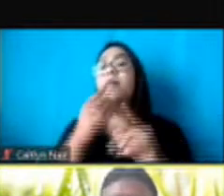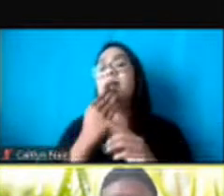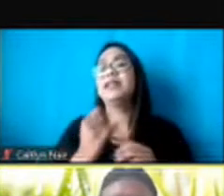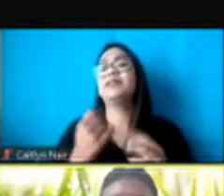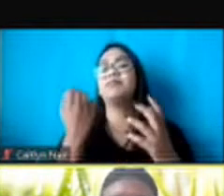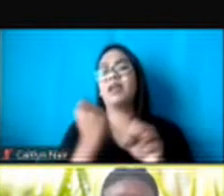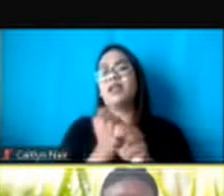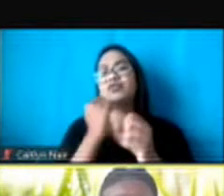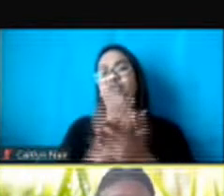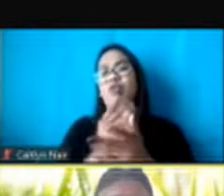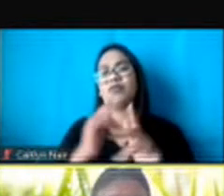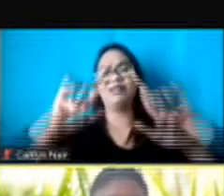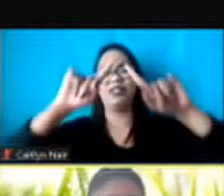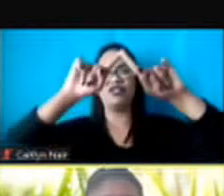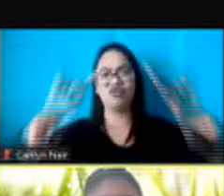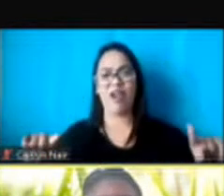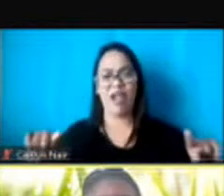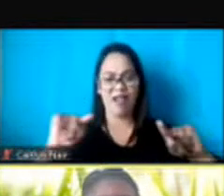the highway.